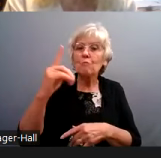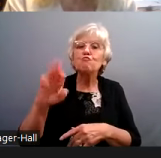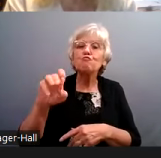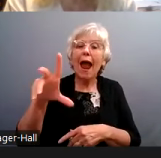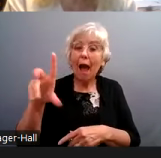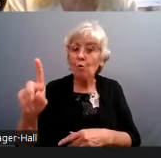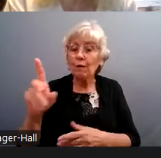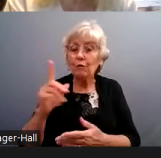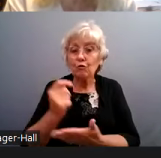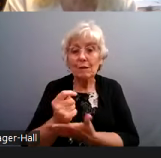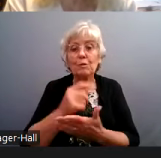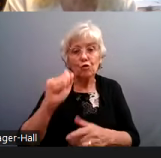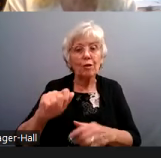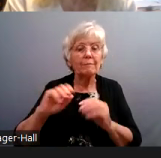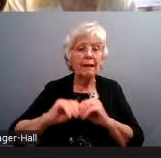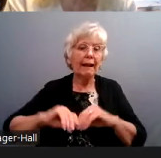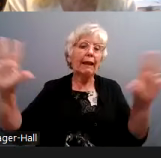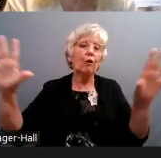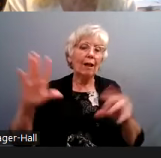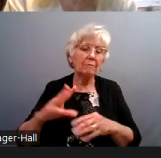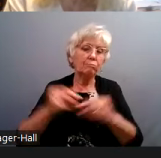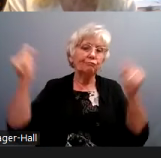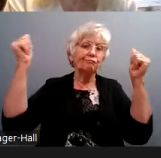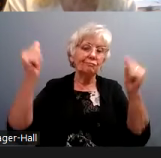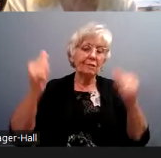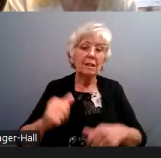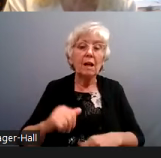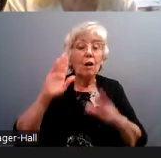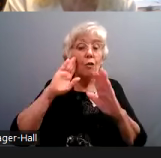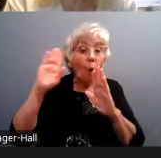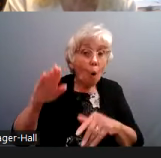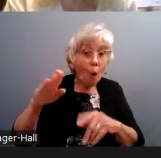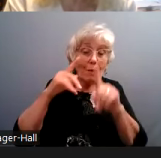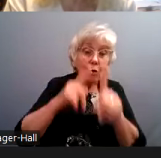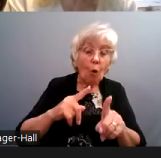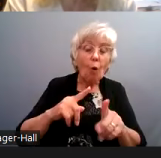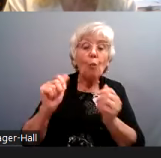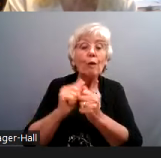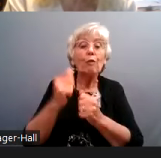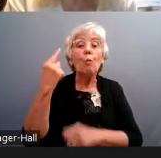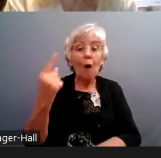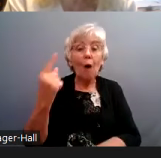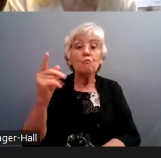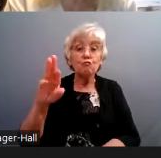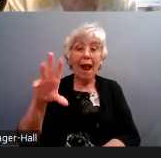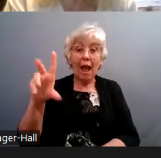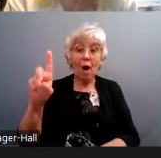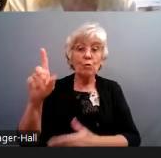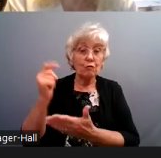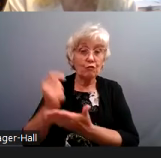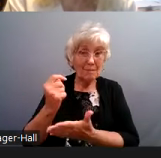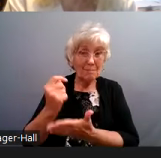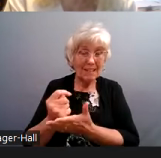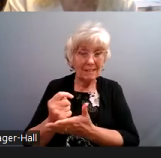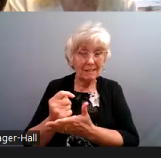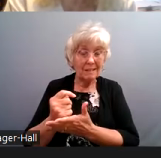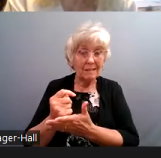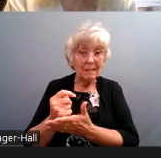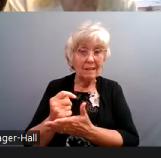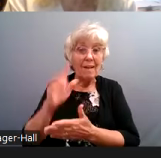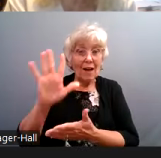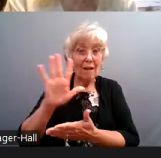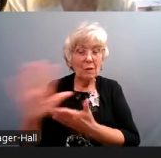is for all cats to be cleared with 1 round of treatment. And this medication is actually fine. It's okay